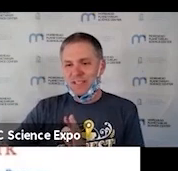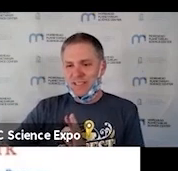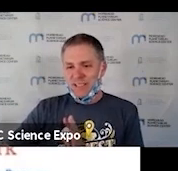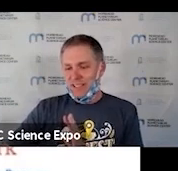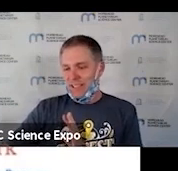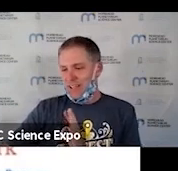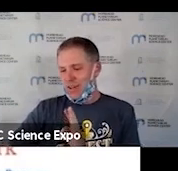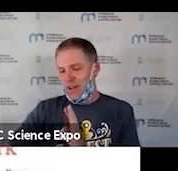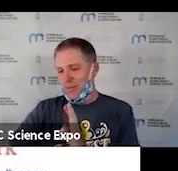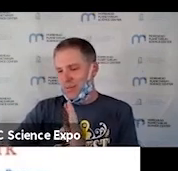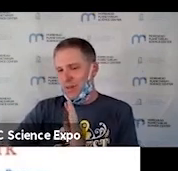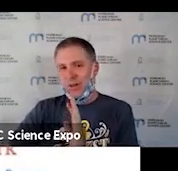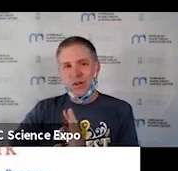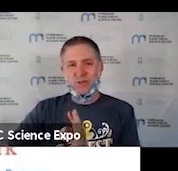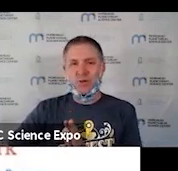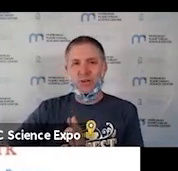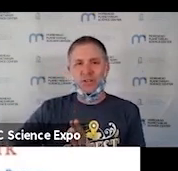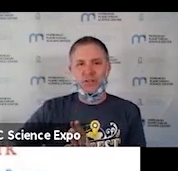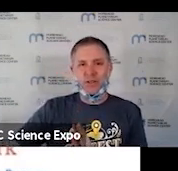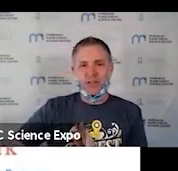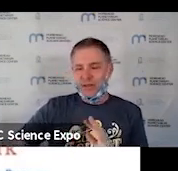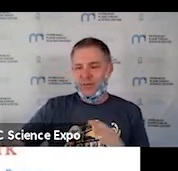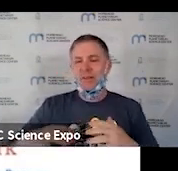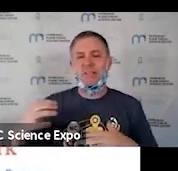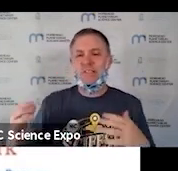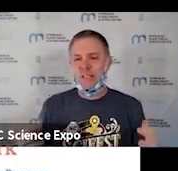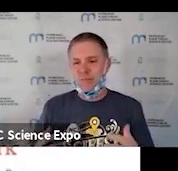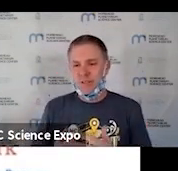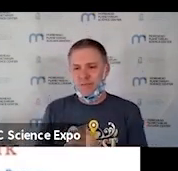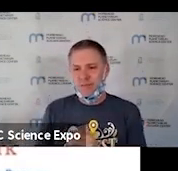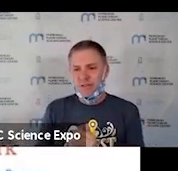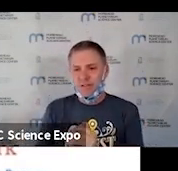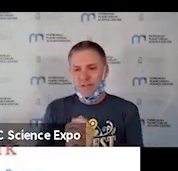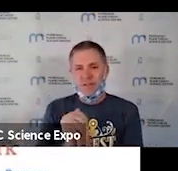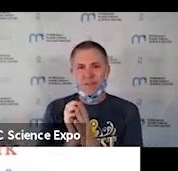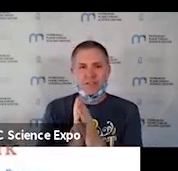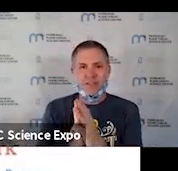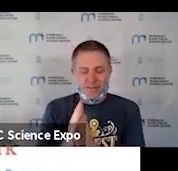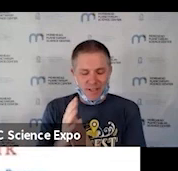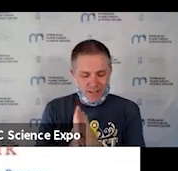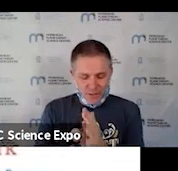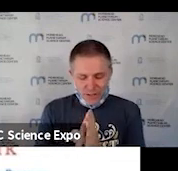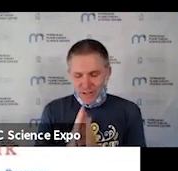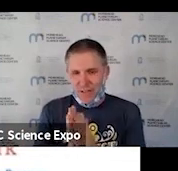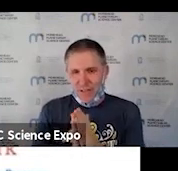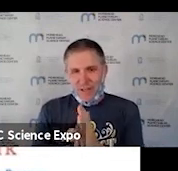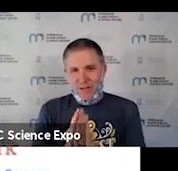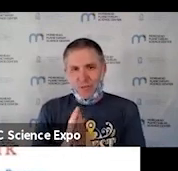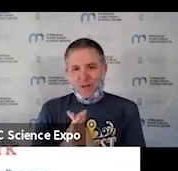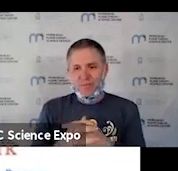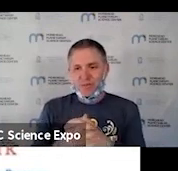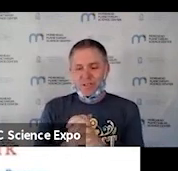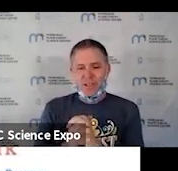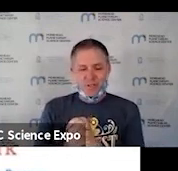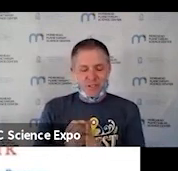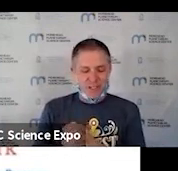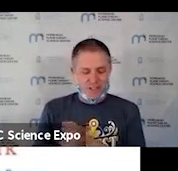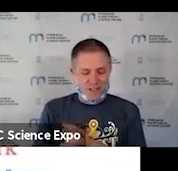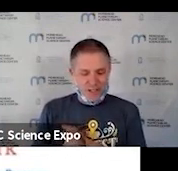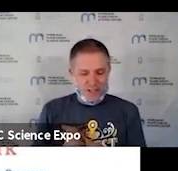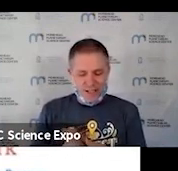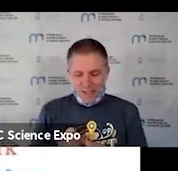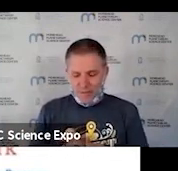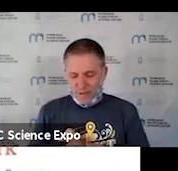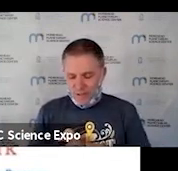been fascinating, and I'm in awe of the work you're doing, and you're getting me all excited because we're always talking about STEM and inclusion here at Moorhead Planetarium and